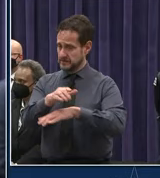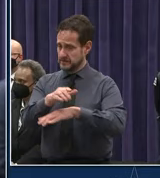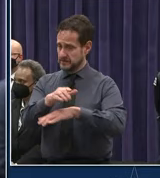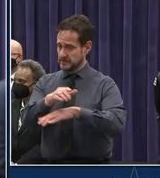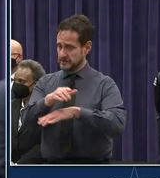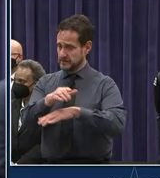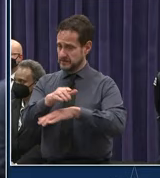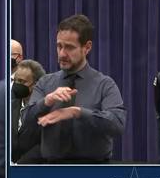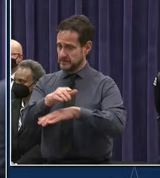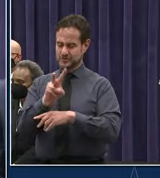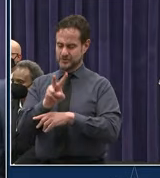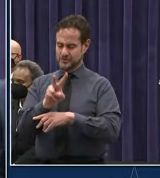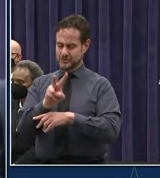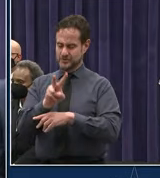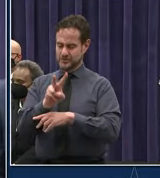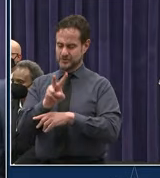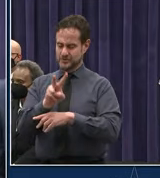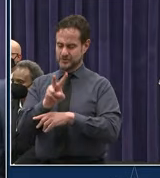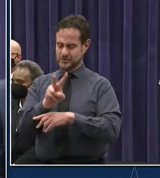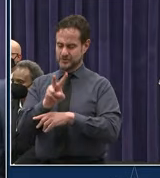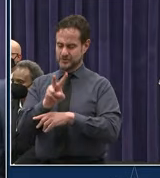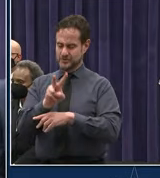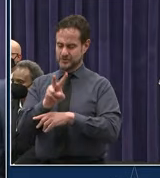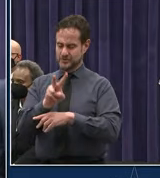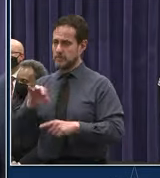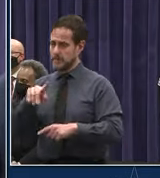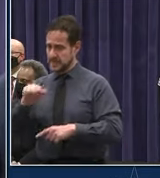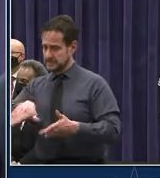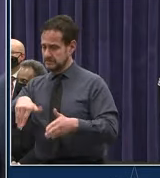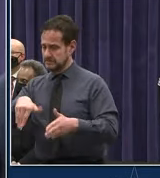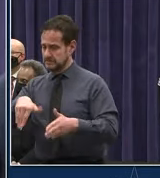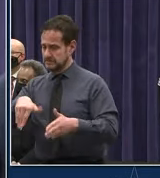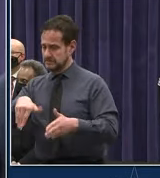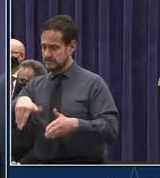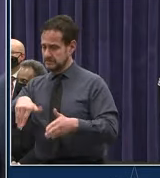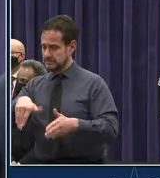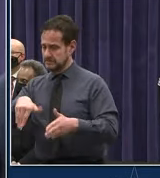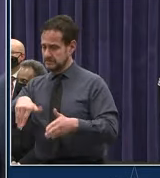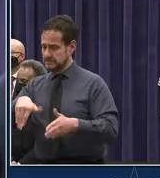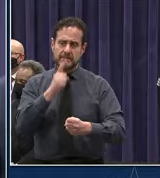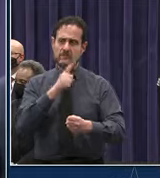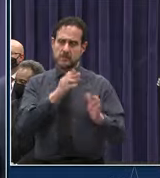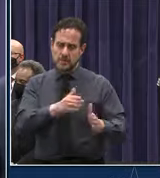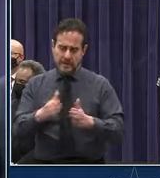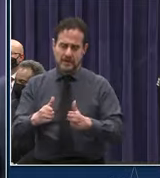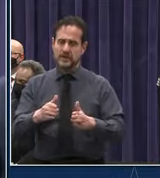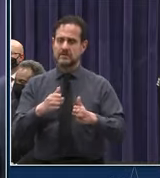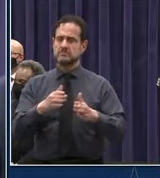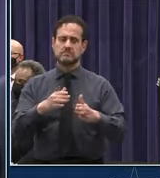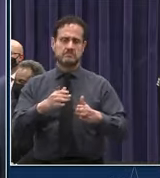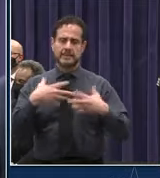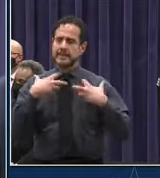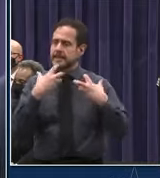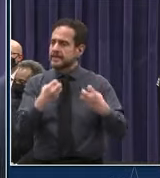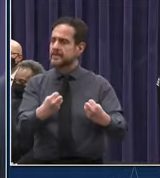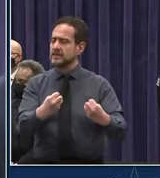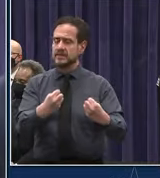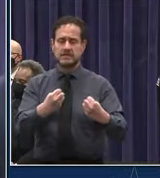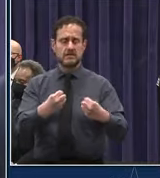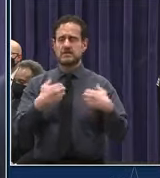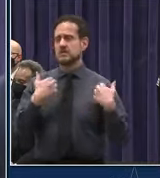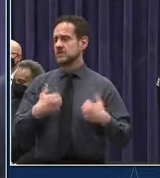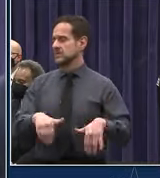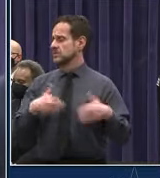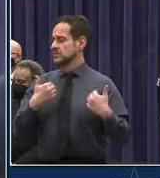in planning and preparing and healing. And it's been a heavy,